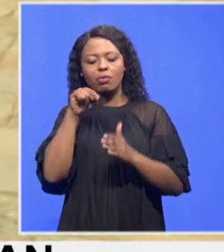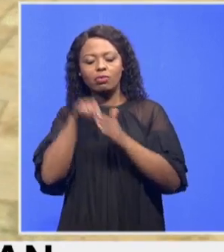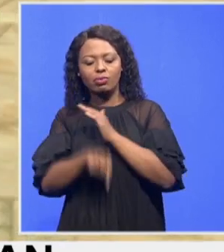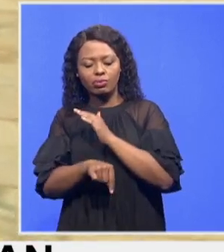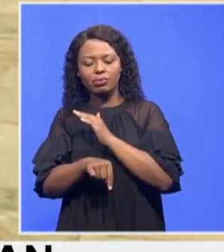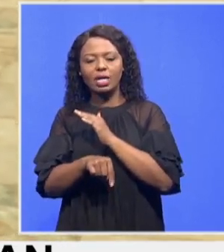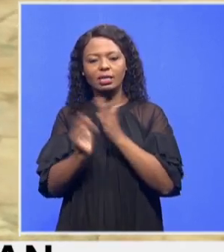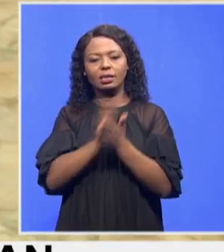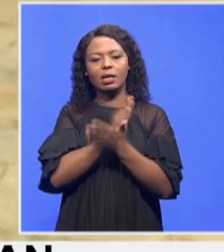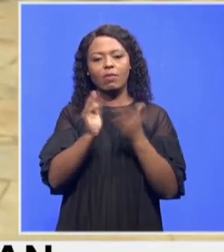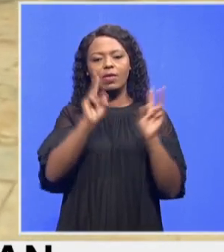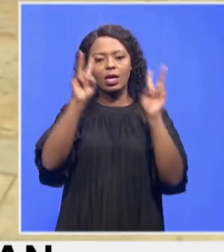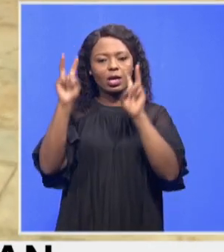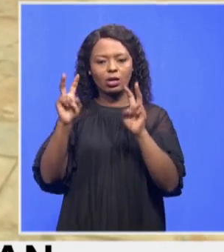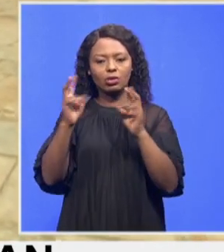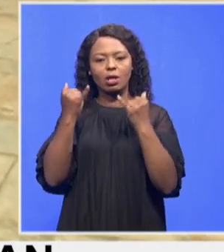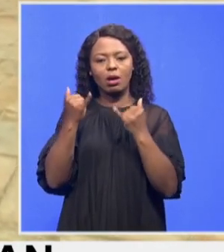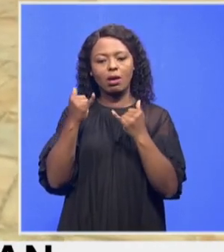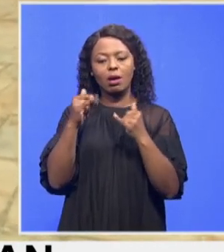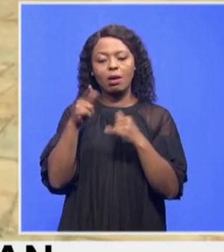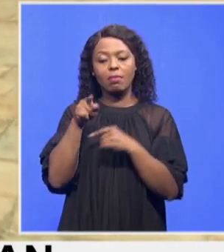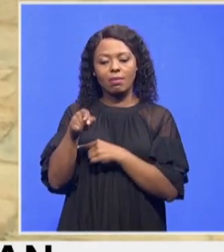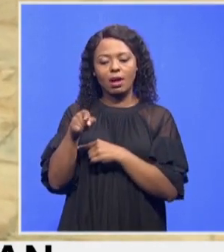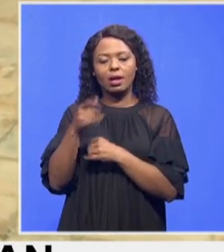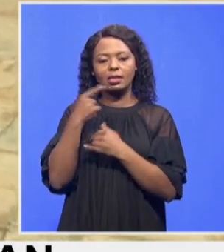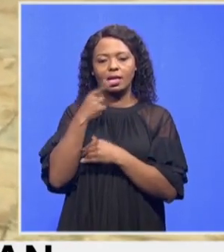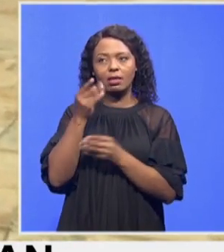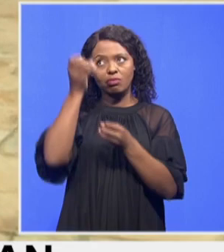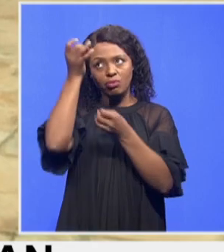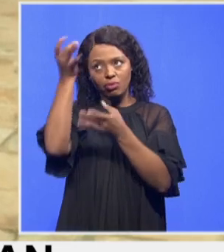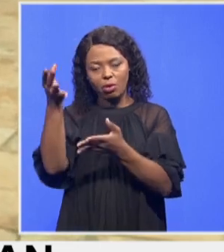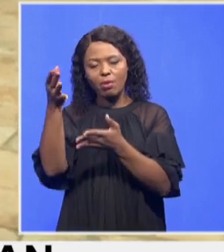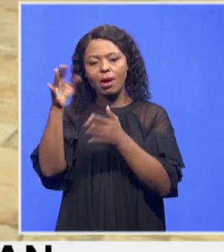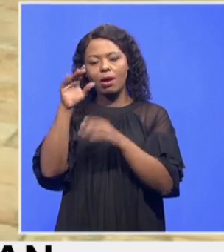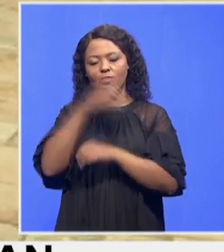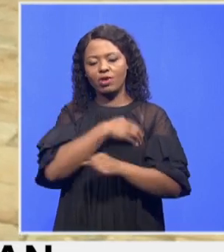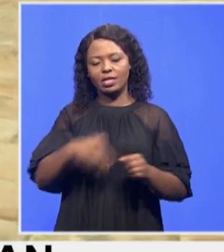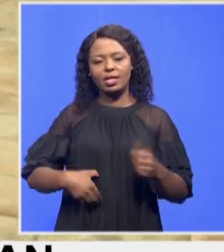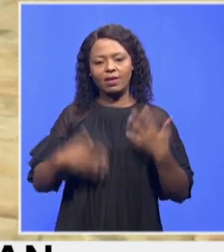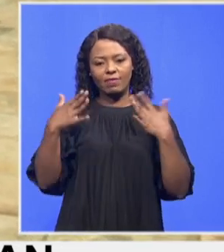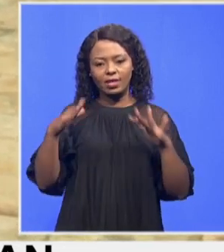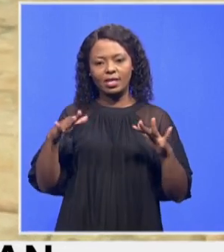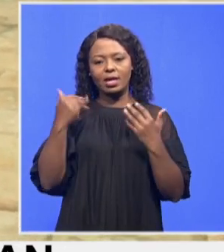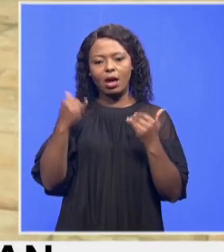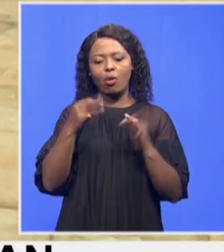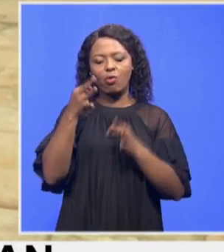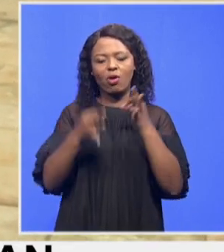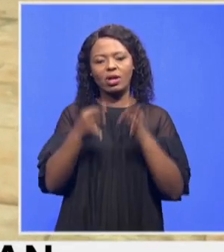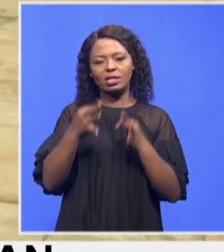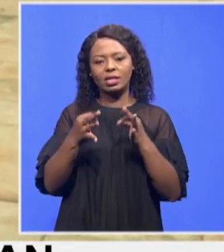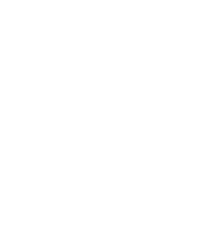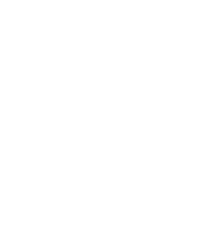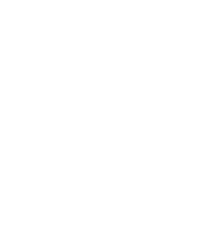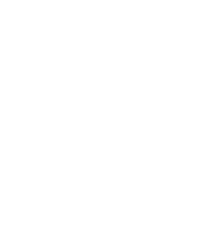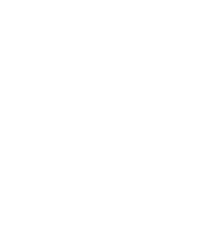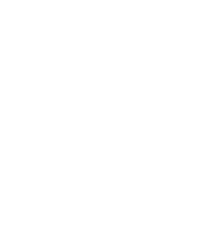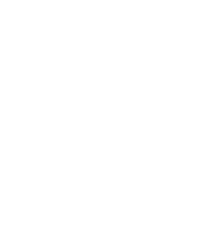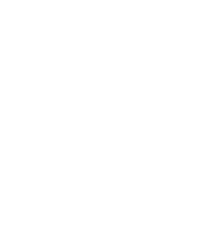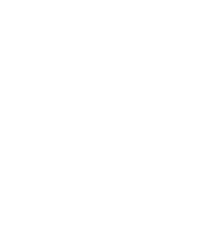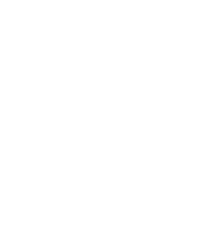the issues that are before the president's desk when it comes to South Africa's electoral politics going into the future, Desiree.